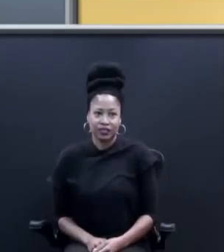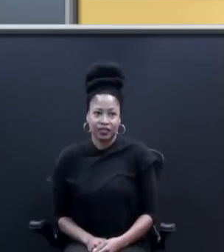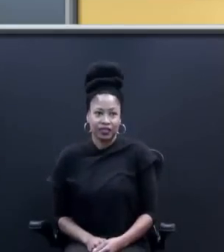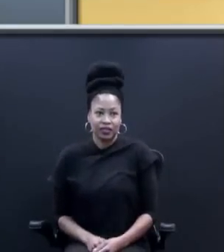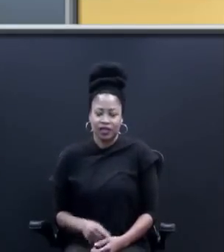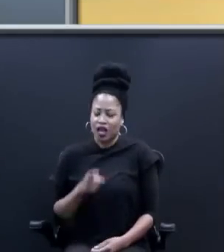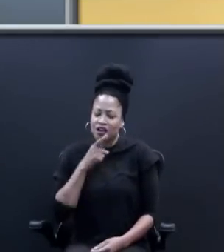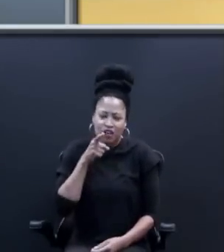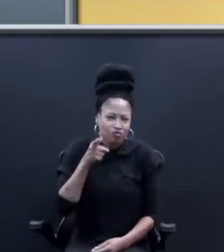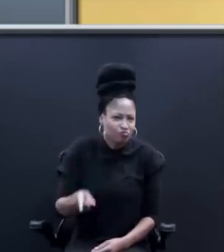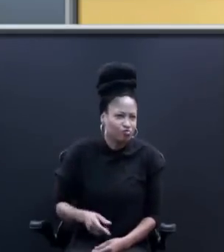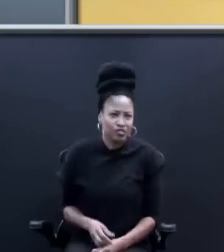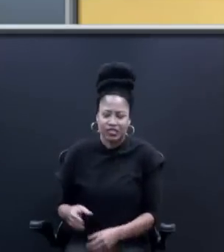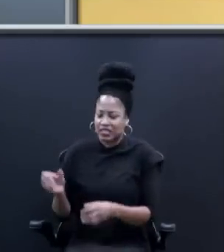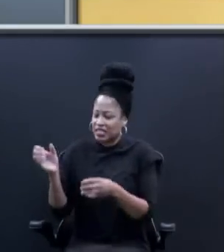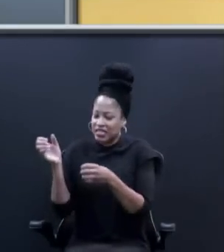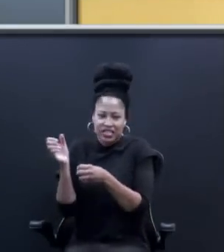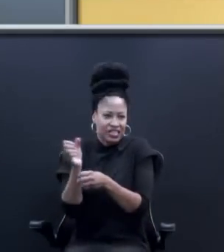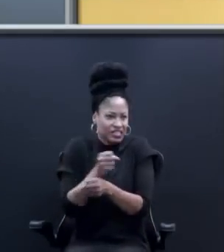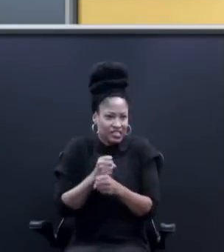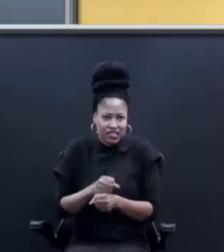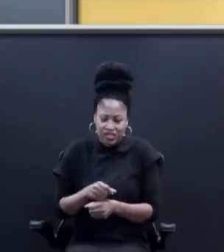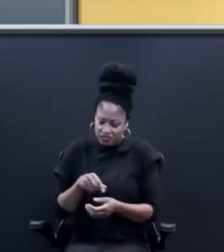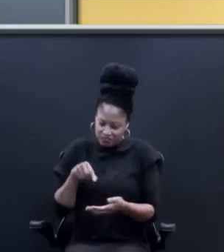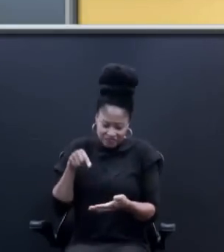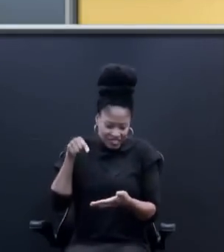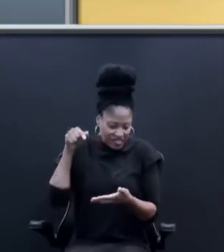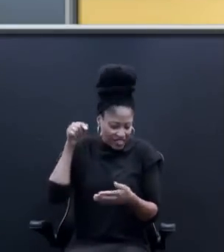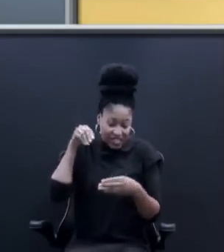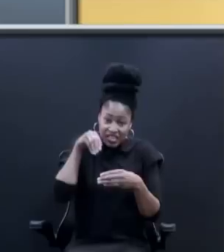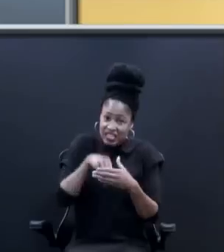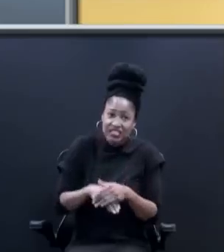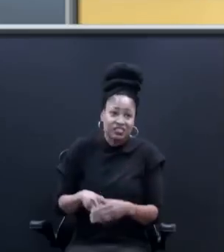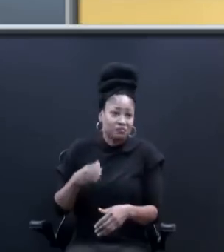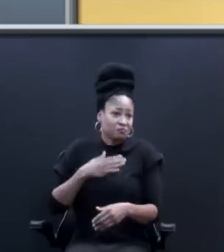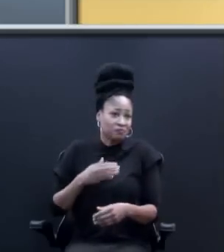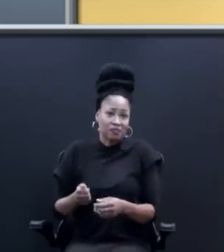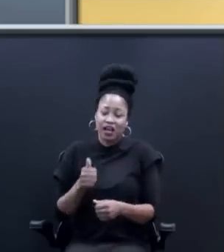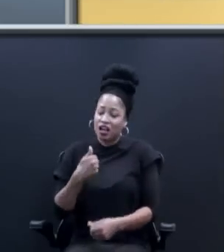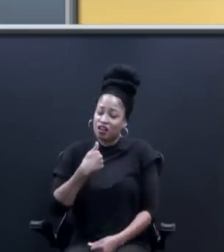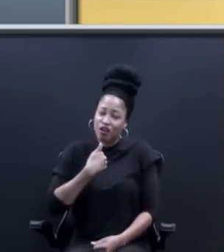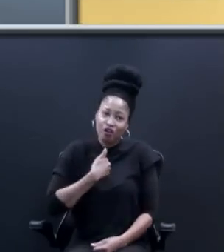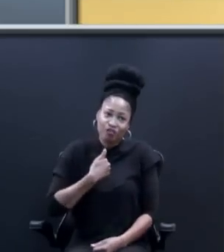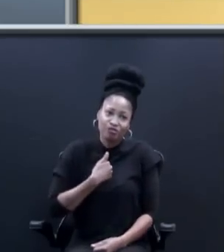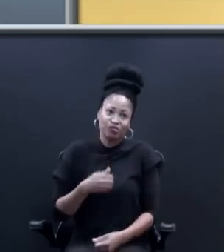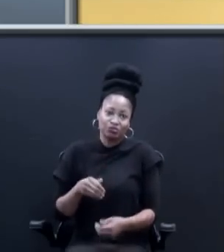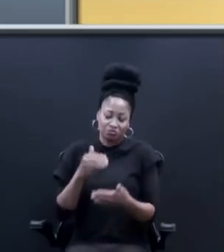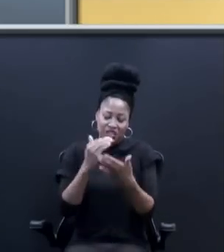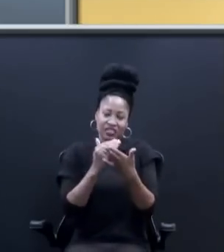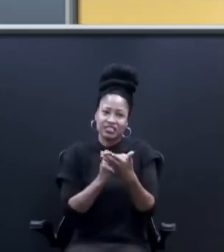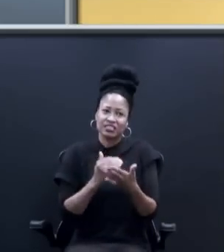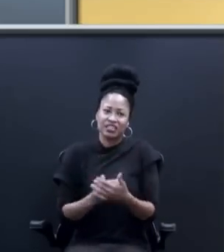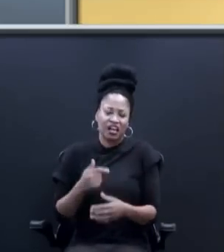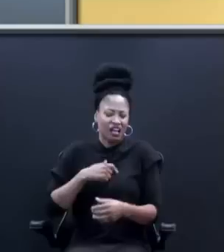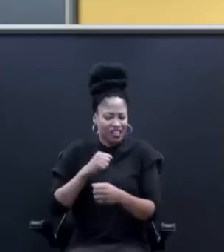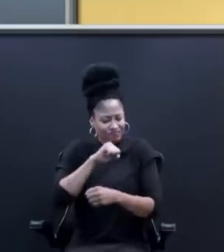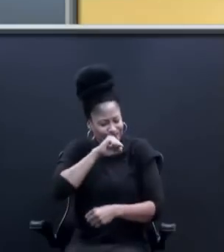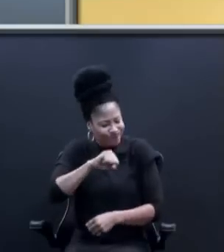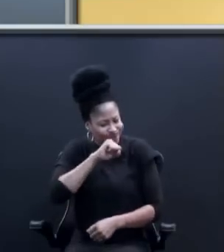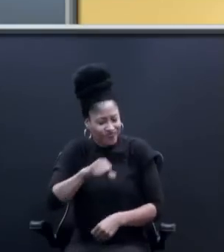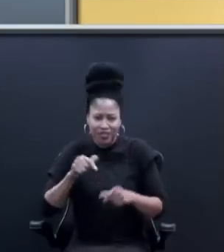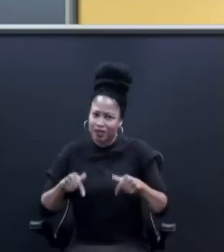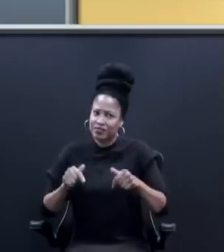lesson. Because I love this stuff. over 55 years, and I still love